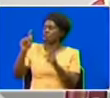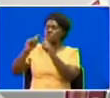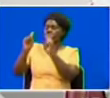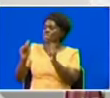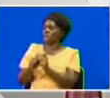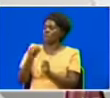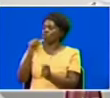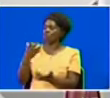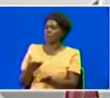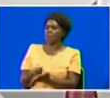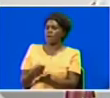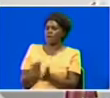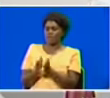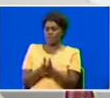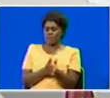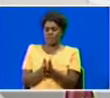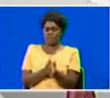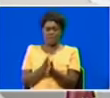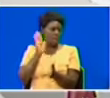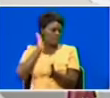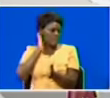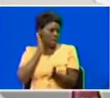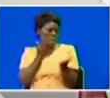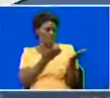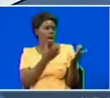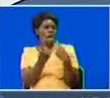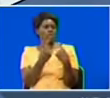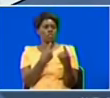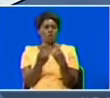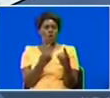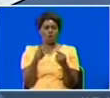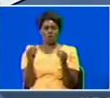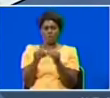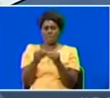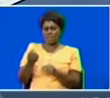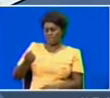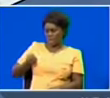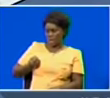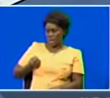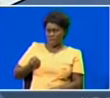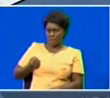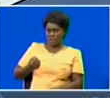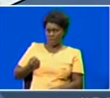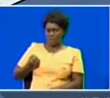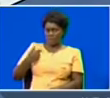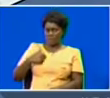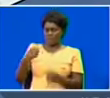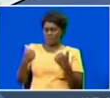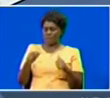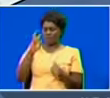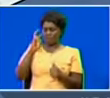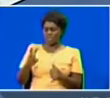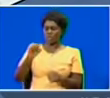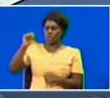money they have. All right. It's interesting, Boni, just hearing you talk, you've said that you met this lady and she referred to you, I've never seen a politician,